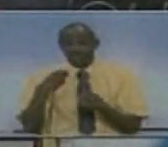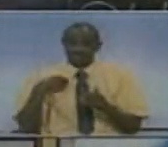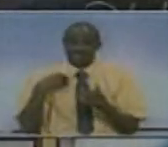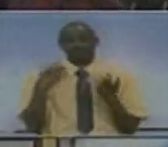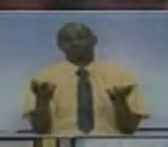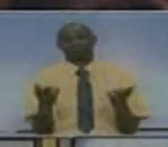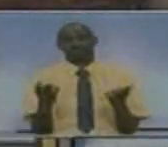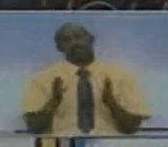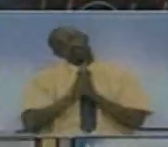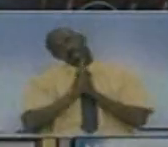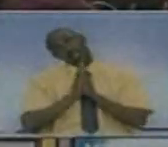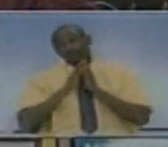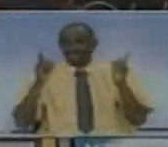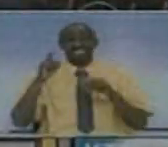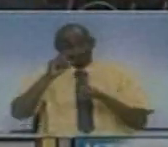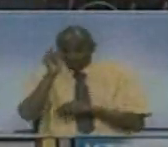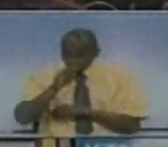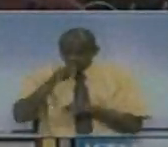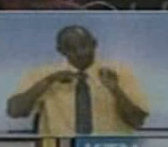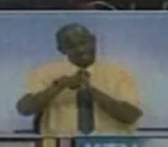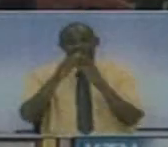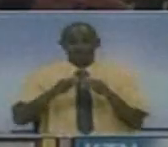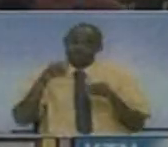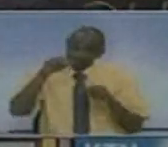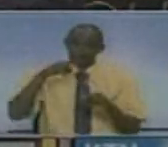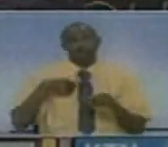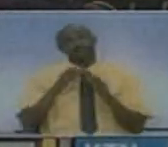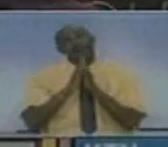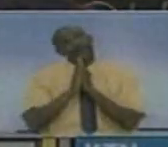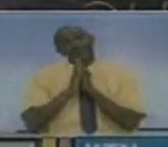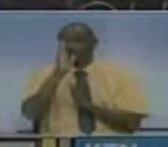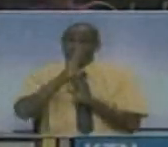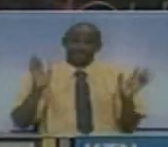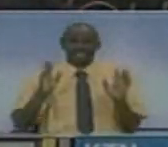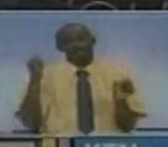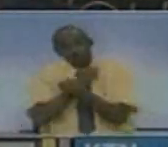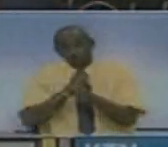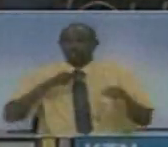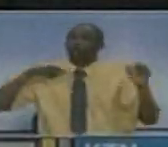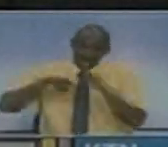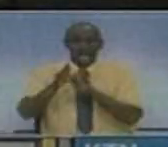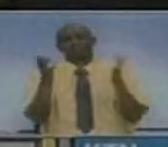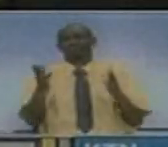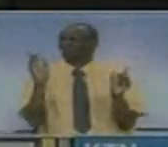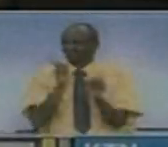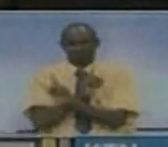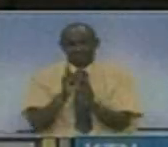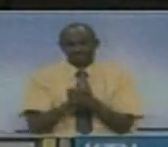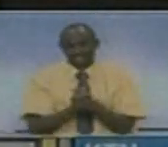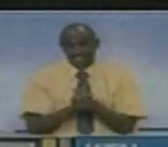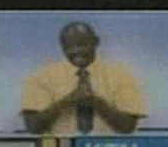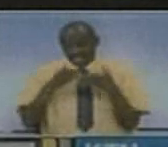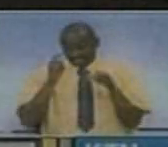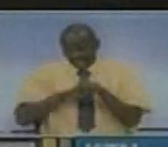ze. Hata kuku wenyewe kiingia nyumbani, lazima yenyewe ipige dua ndio ingie. Au ingiagi tu mahali kuingia. The opening match